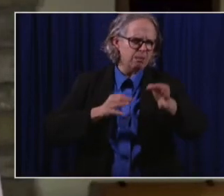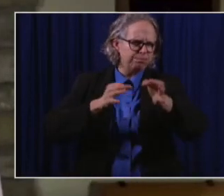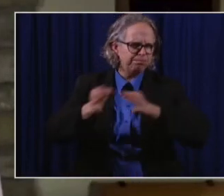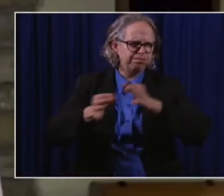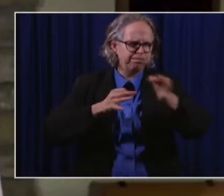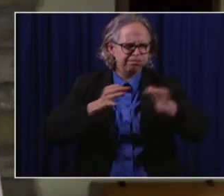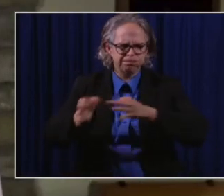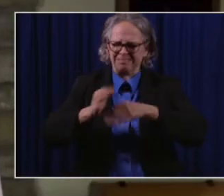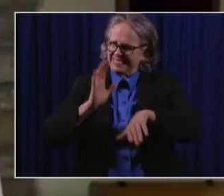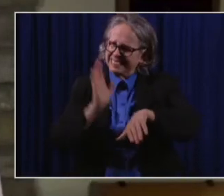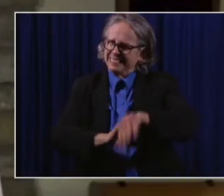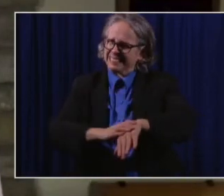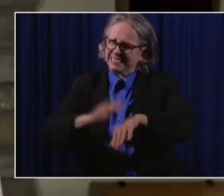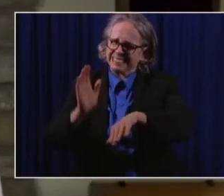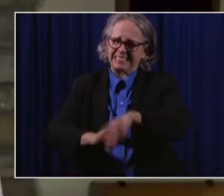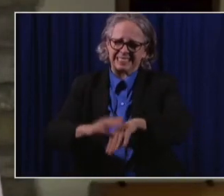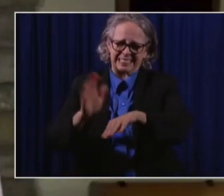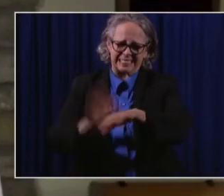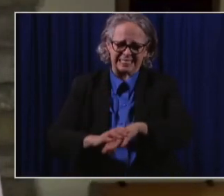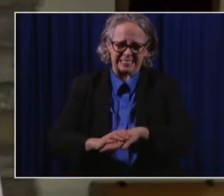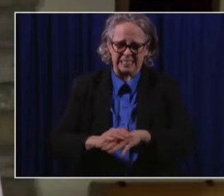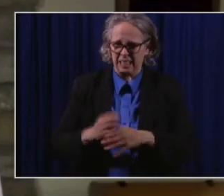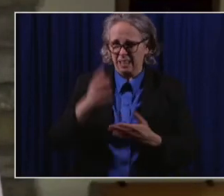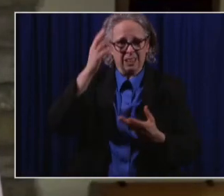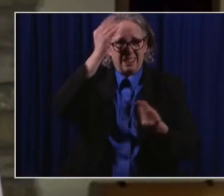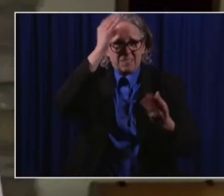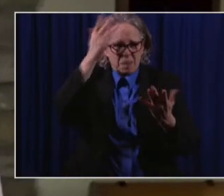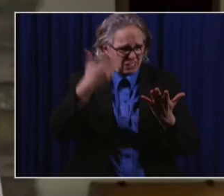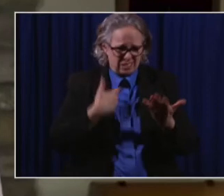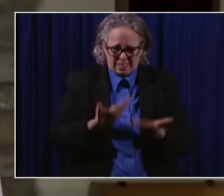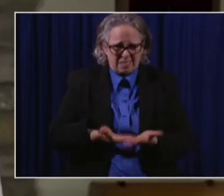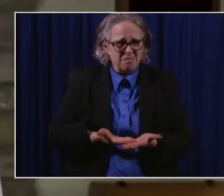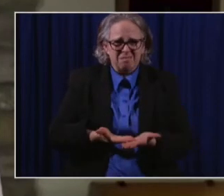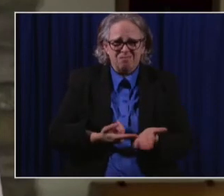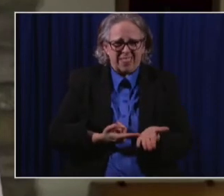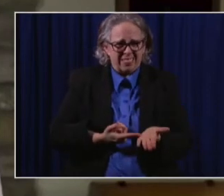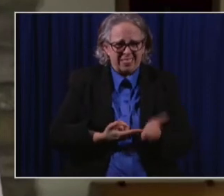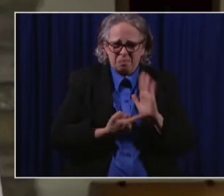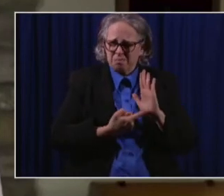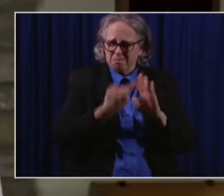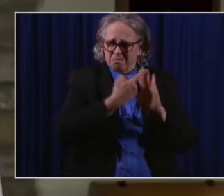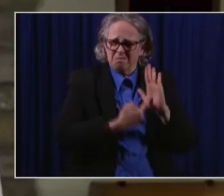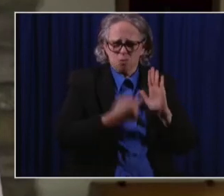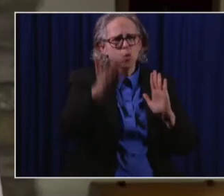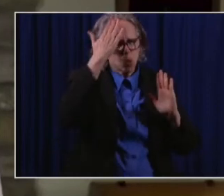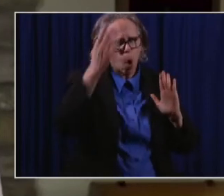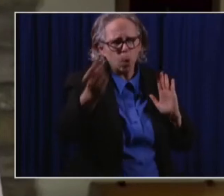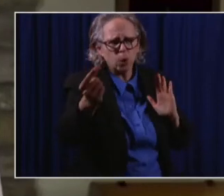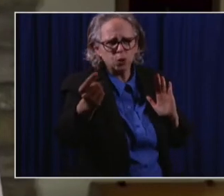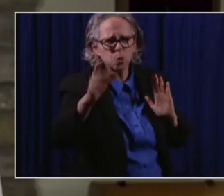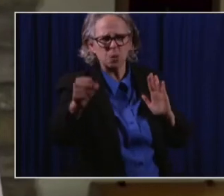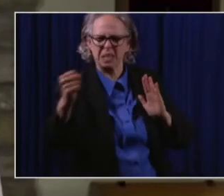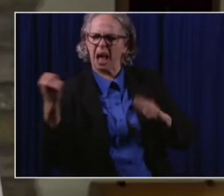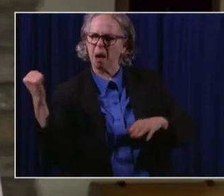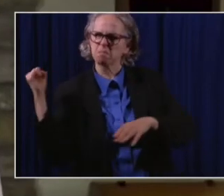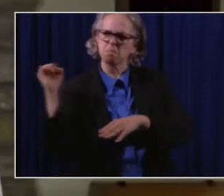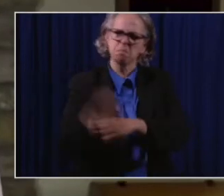clearly shows it, but we can overcome it. We can clearly overcome it because we've overcome it before.